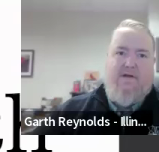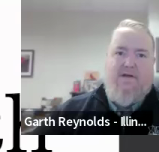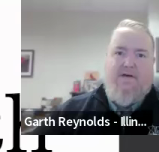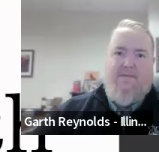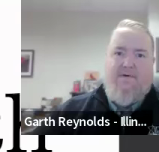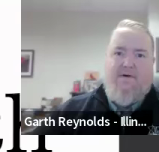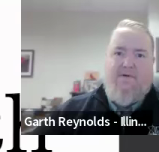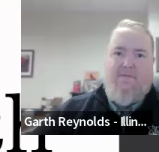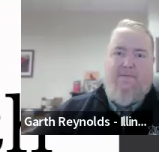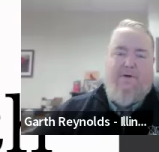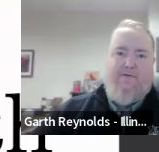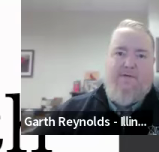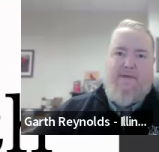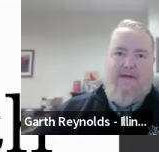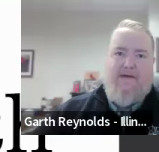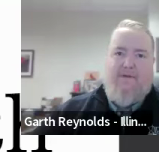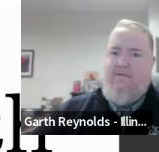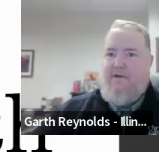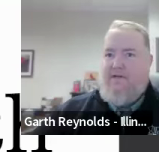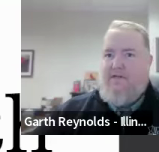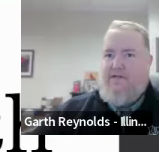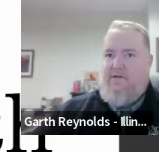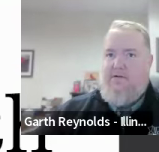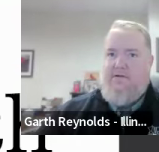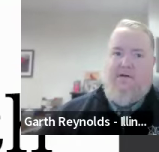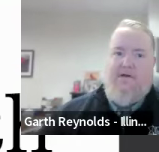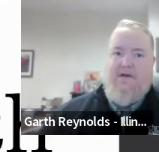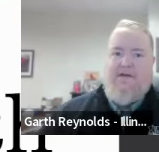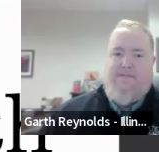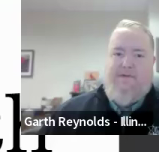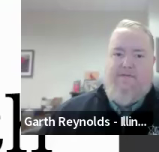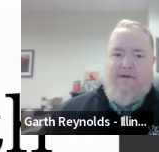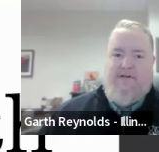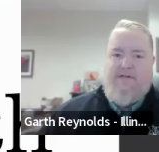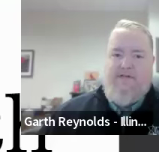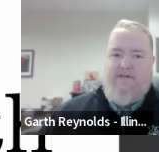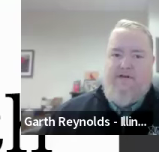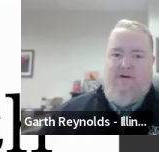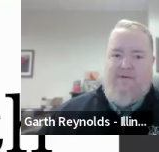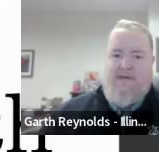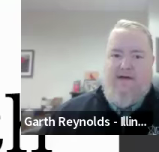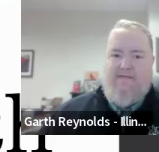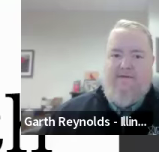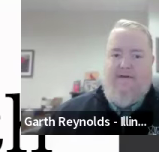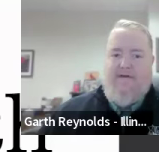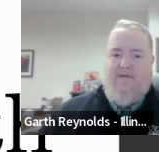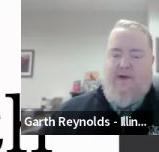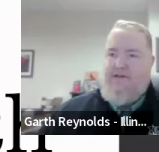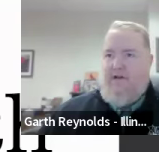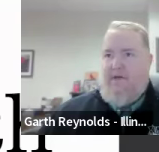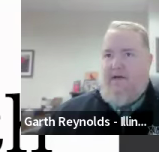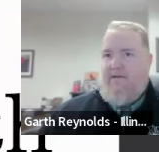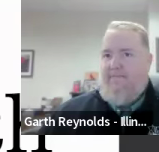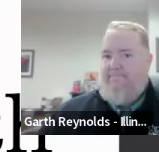concerned or proposed can be a bill of good intention. Because a bill of good intention does not always have